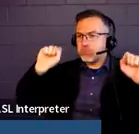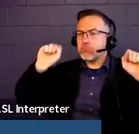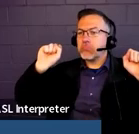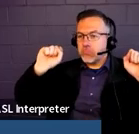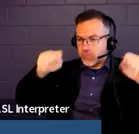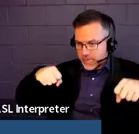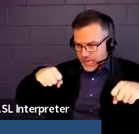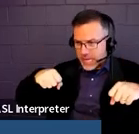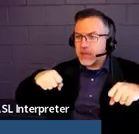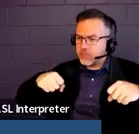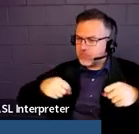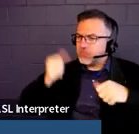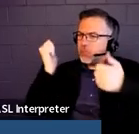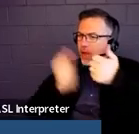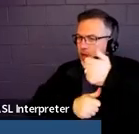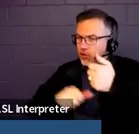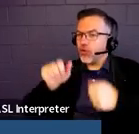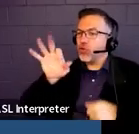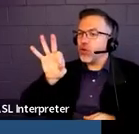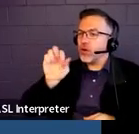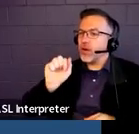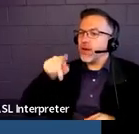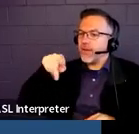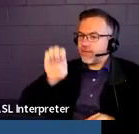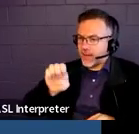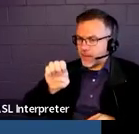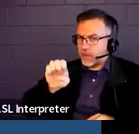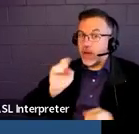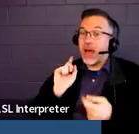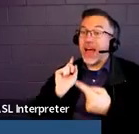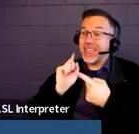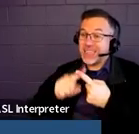FAPE until they graduate